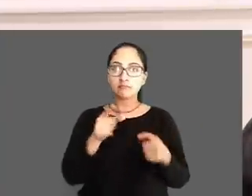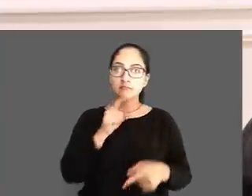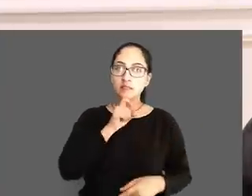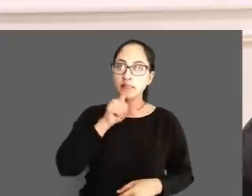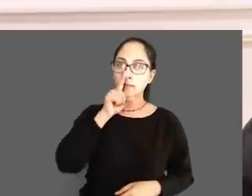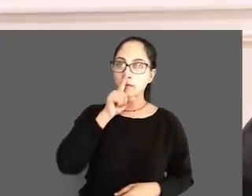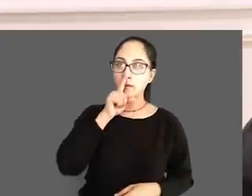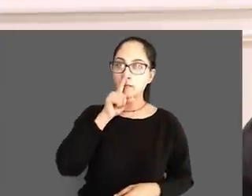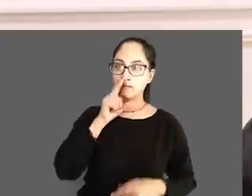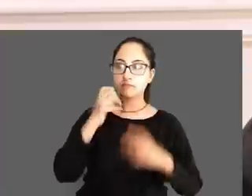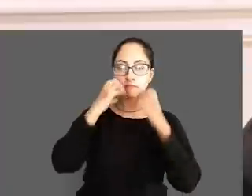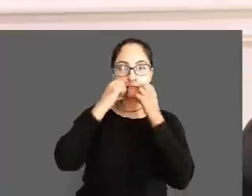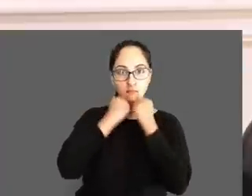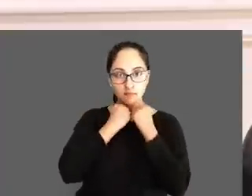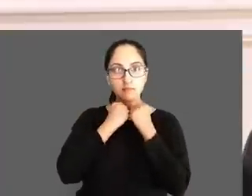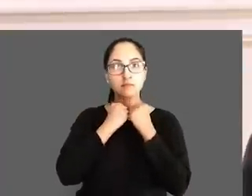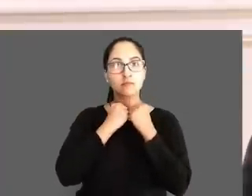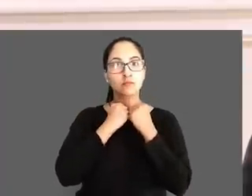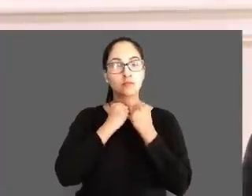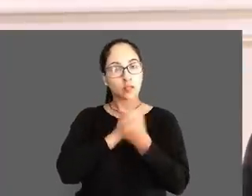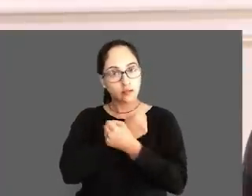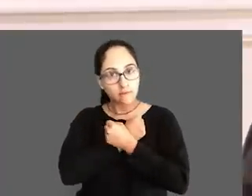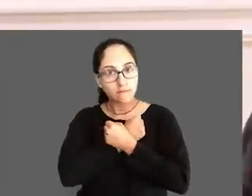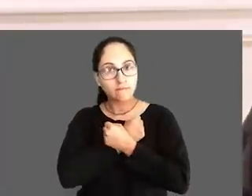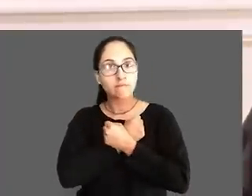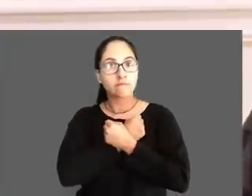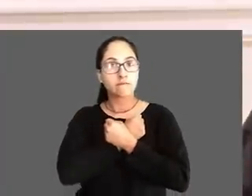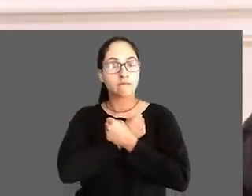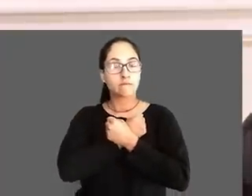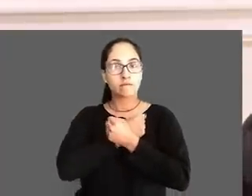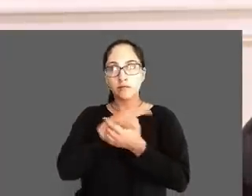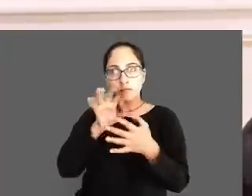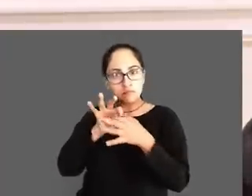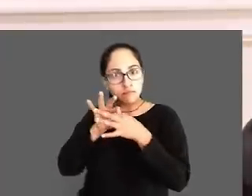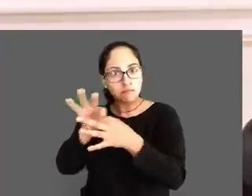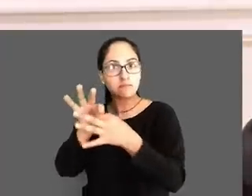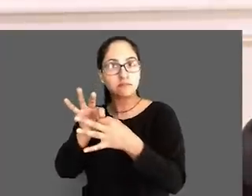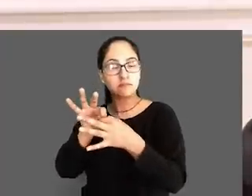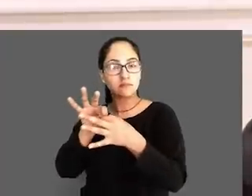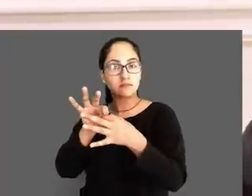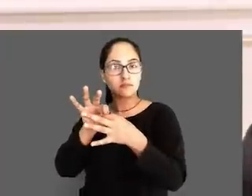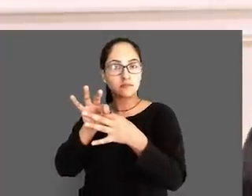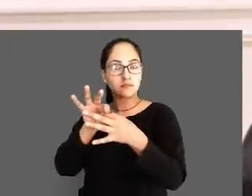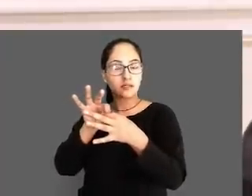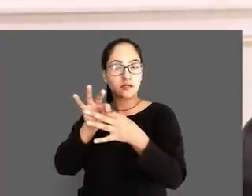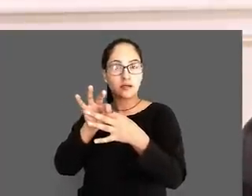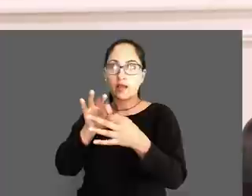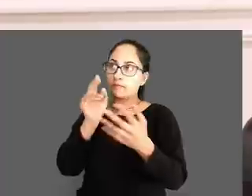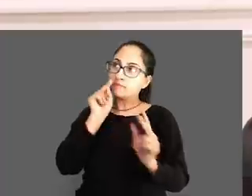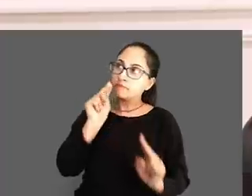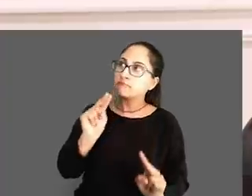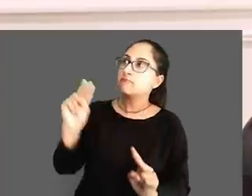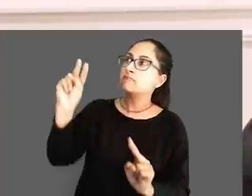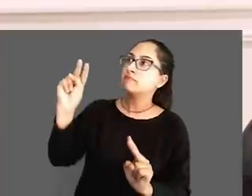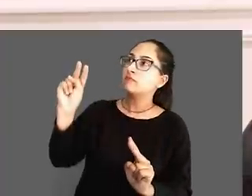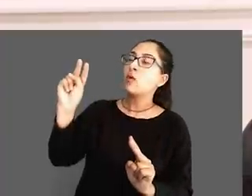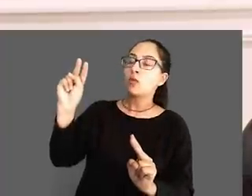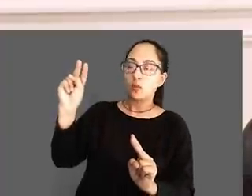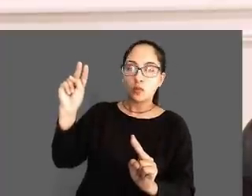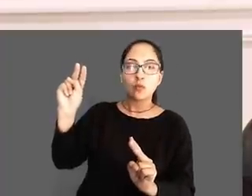us. It's because that picture represents a notion of identity for